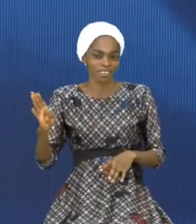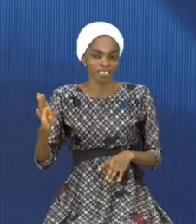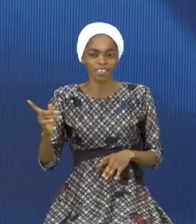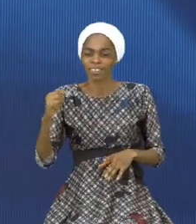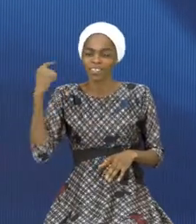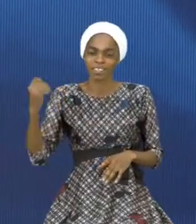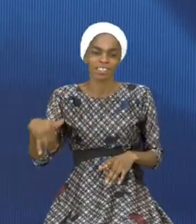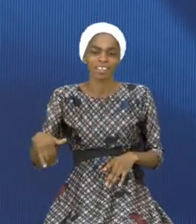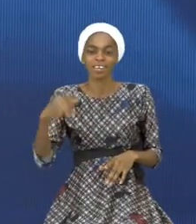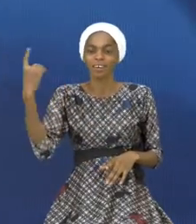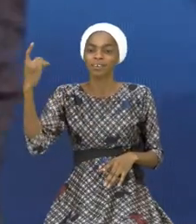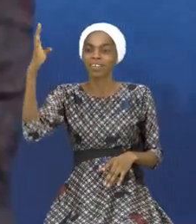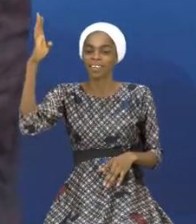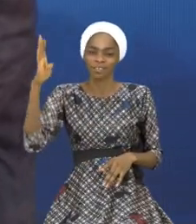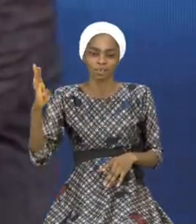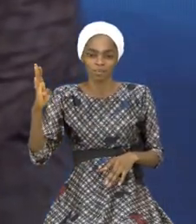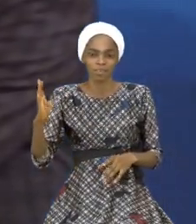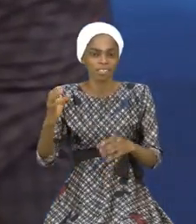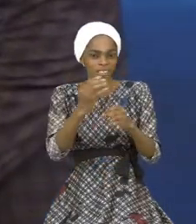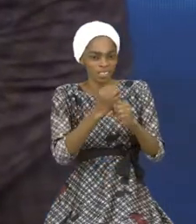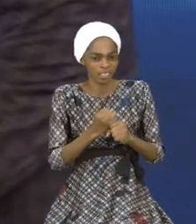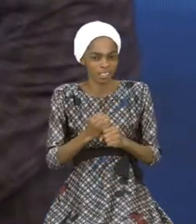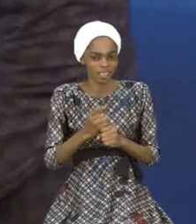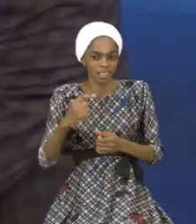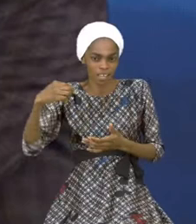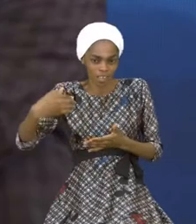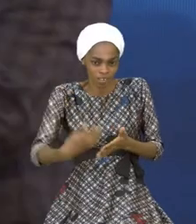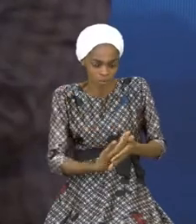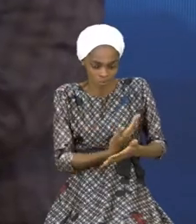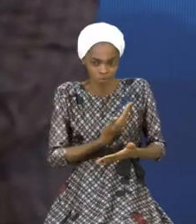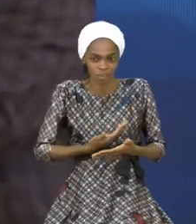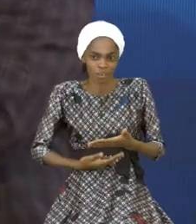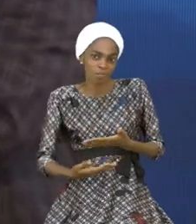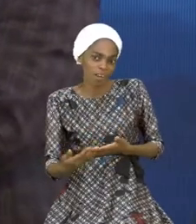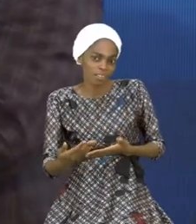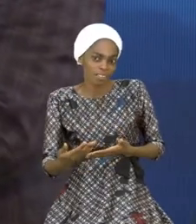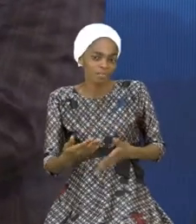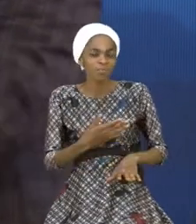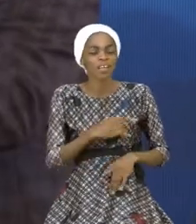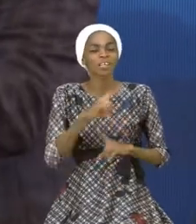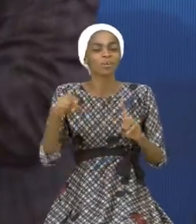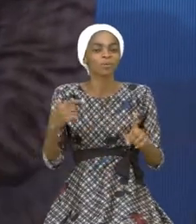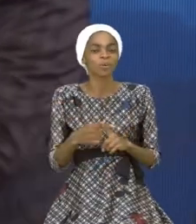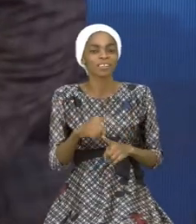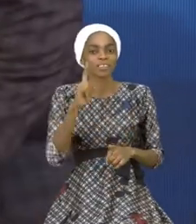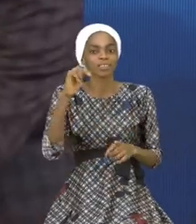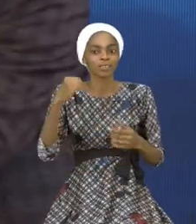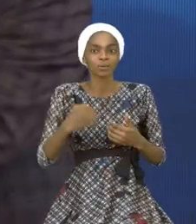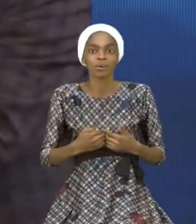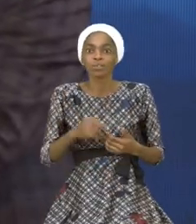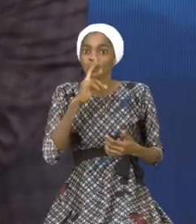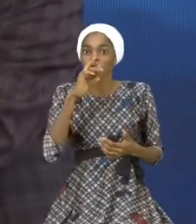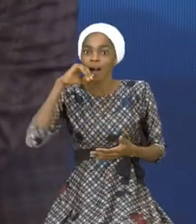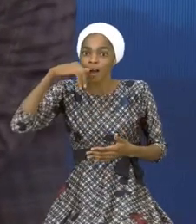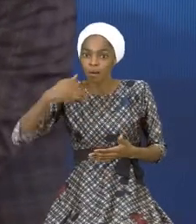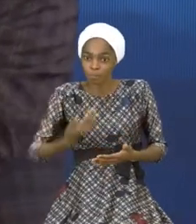kingdom, takes a new birth. And when you are born